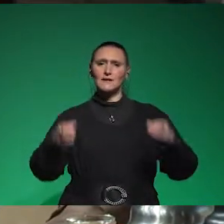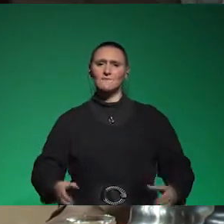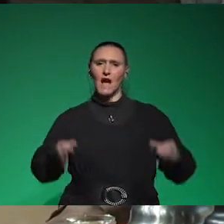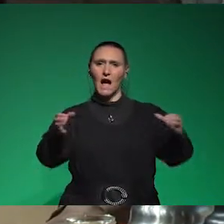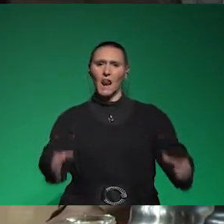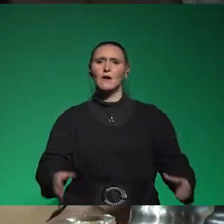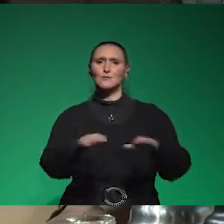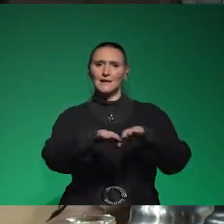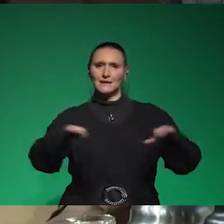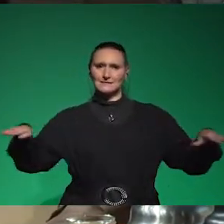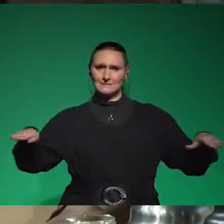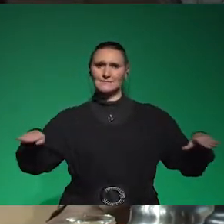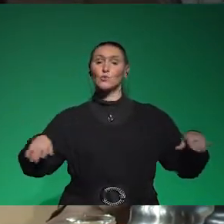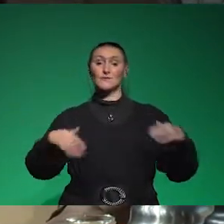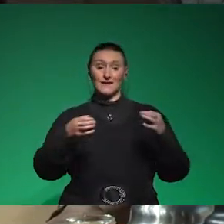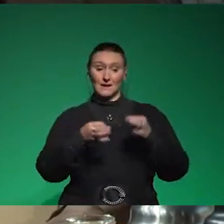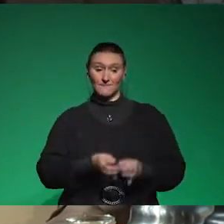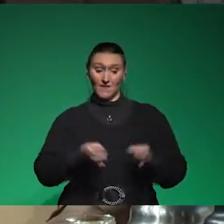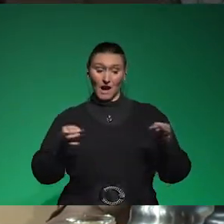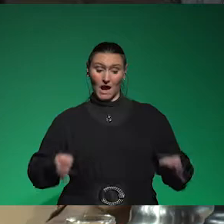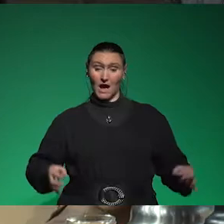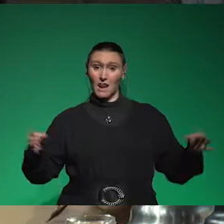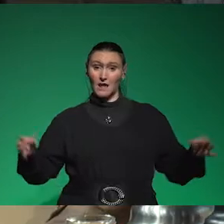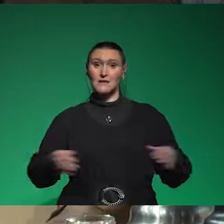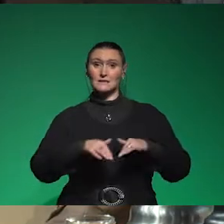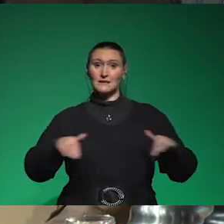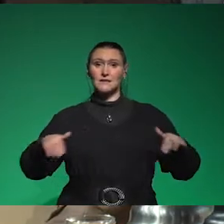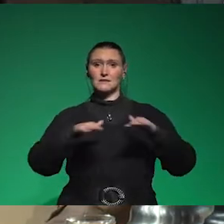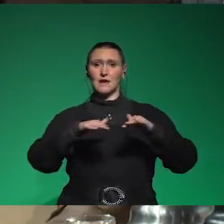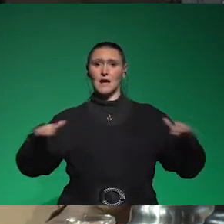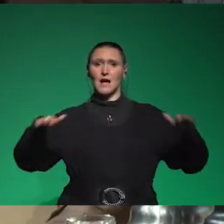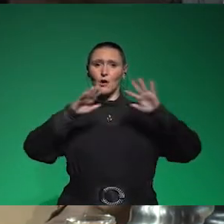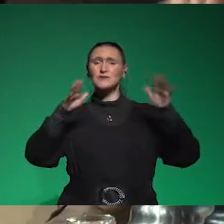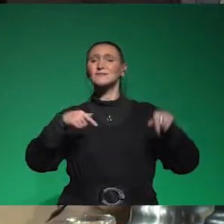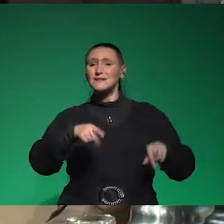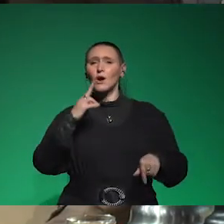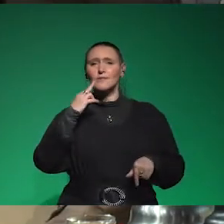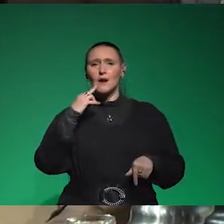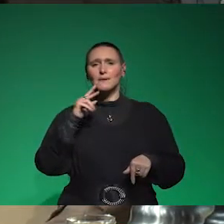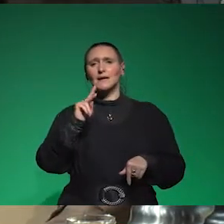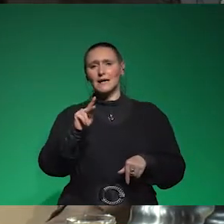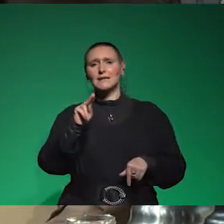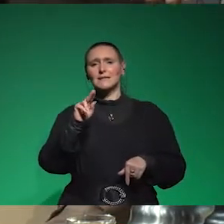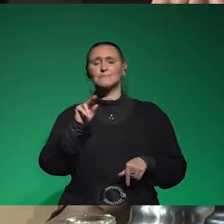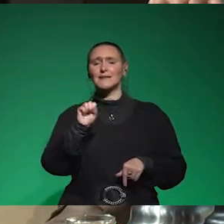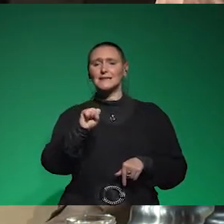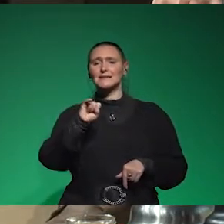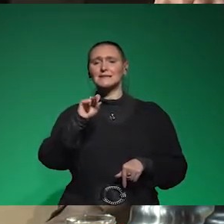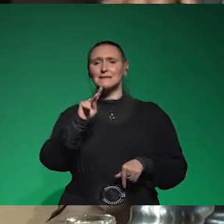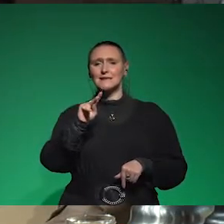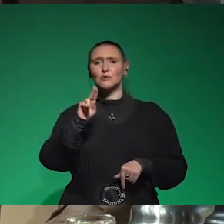Sikukeluang that have a kind of like a curving. Yeah. And people also hang out in this space. Below the